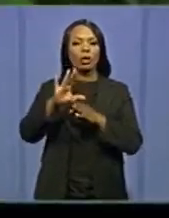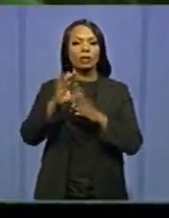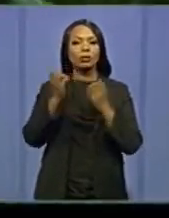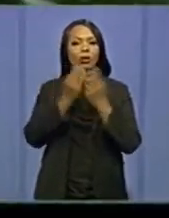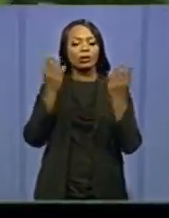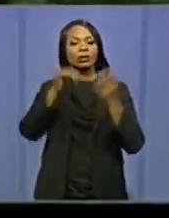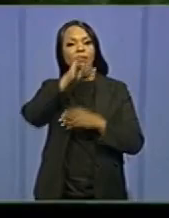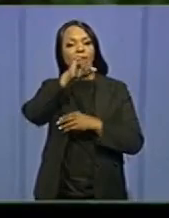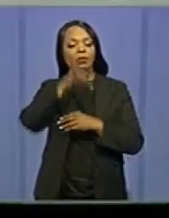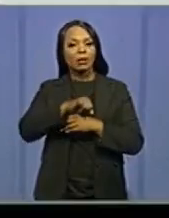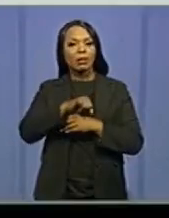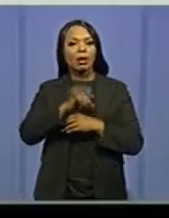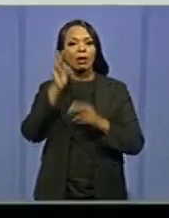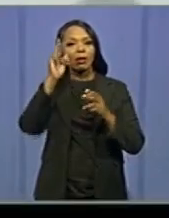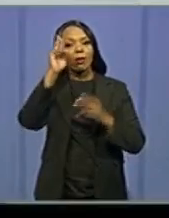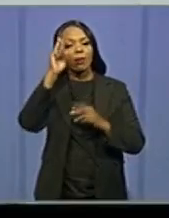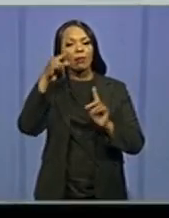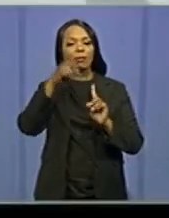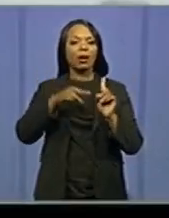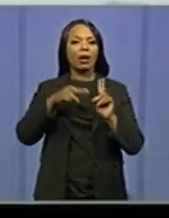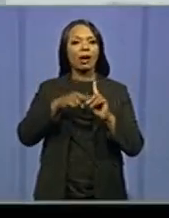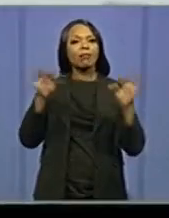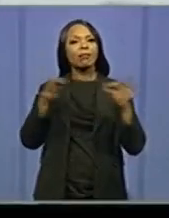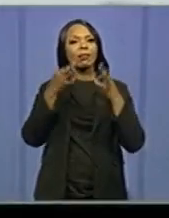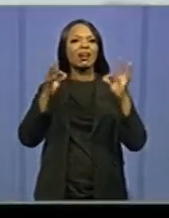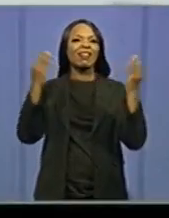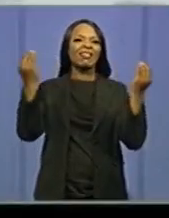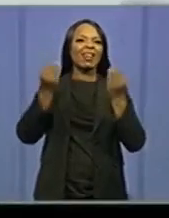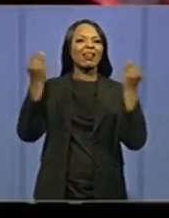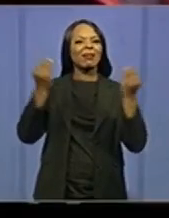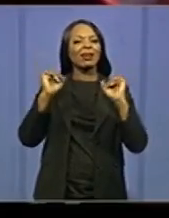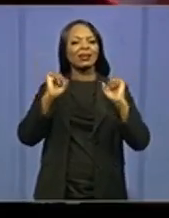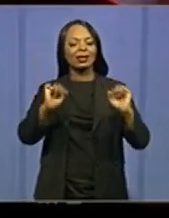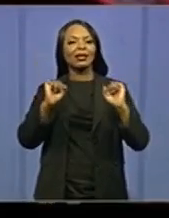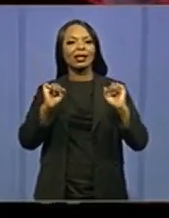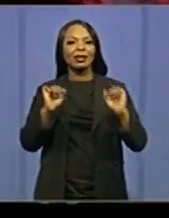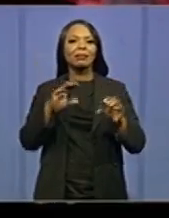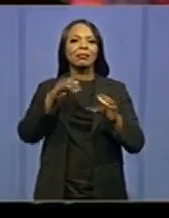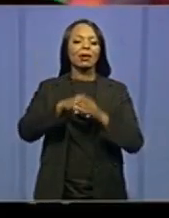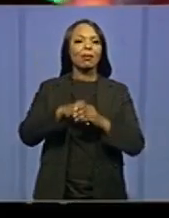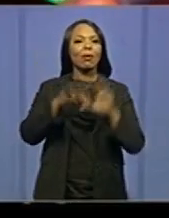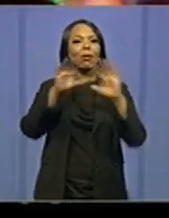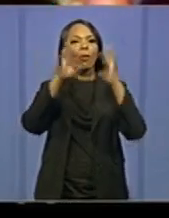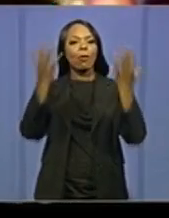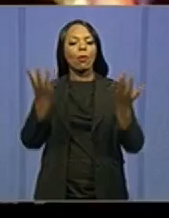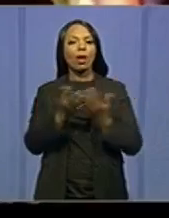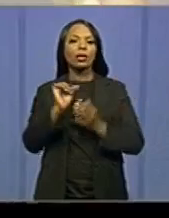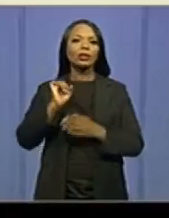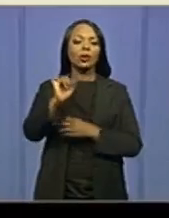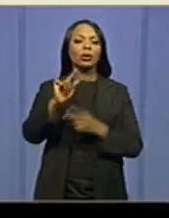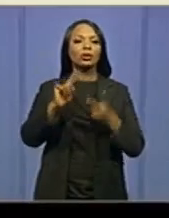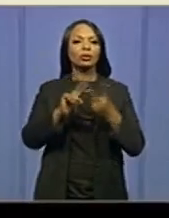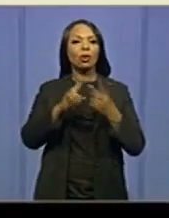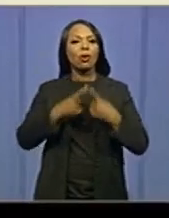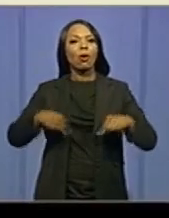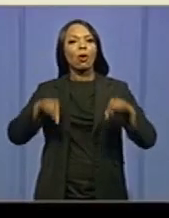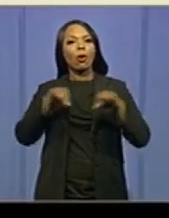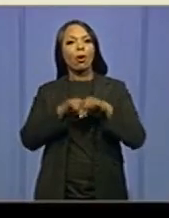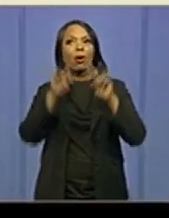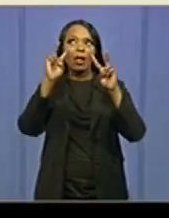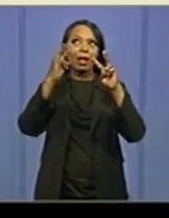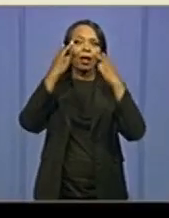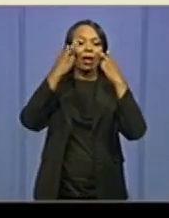mogaka yono wa bona ka dipina tsa gagwe tse di tumileng tse di akaretsang World Is Yours le All Eyes on